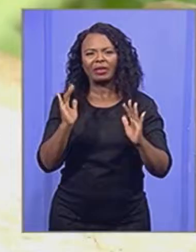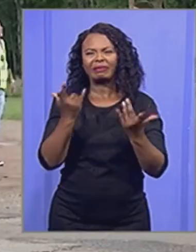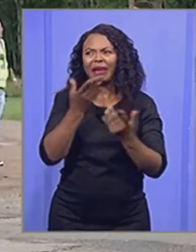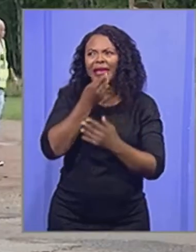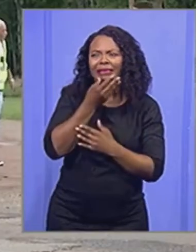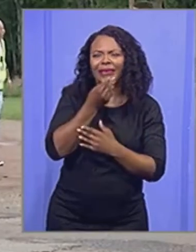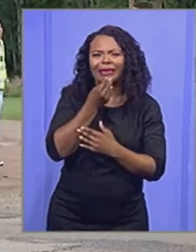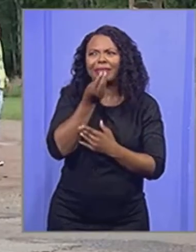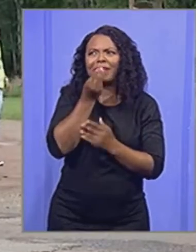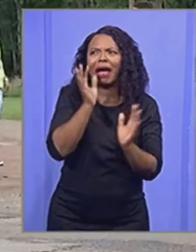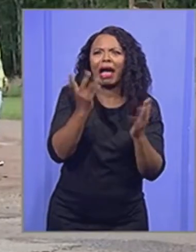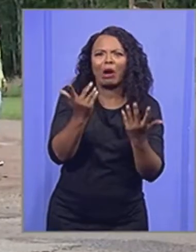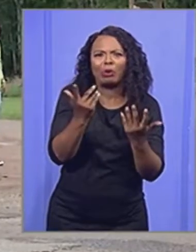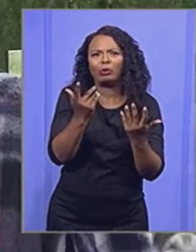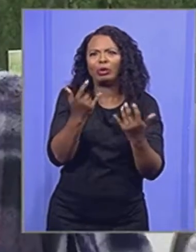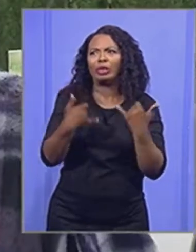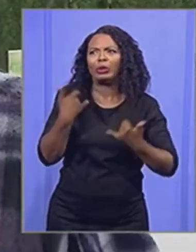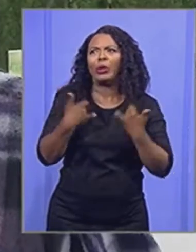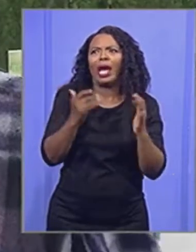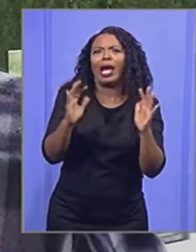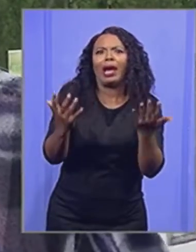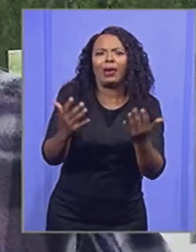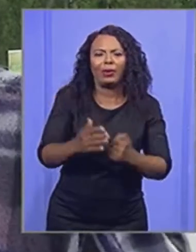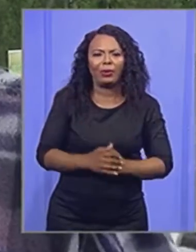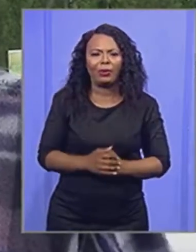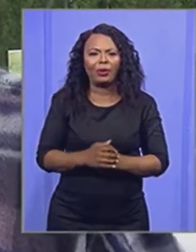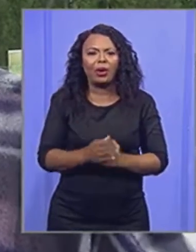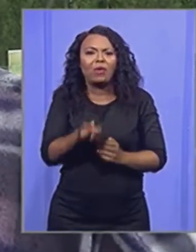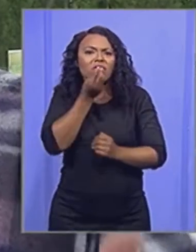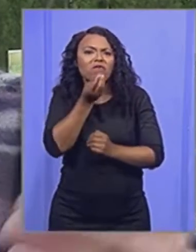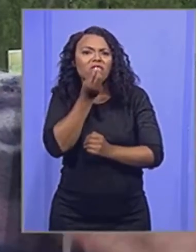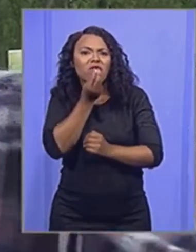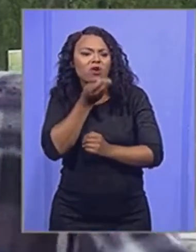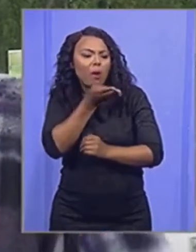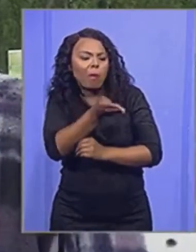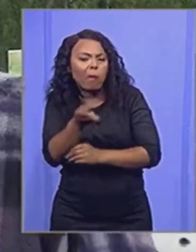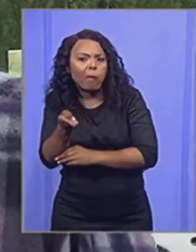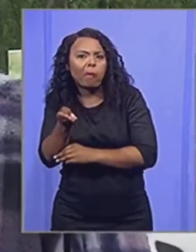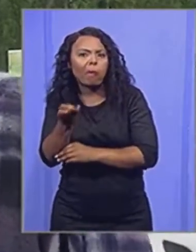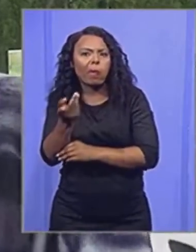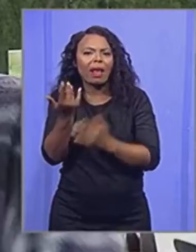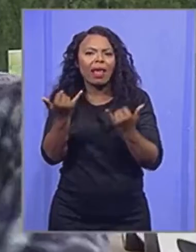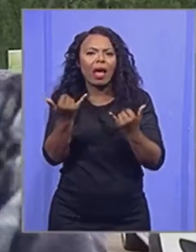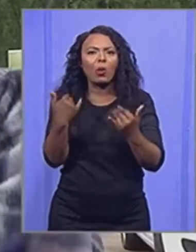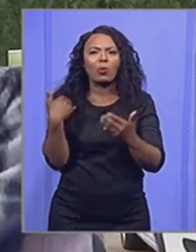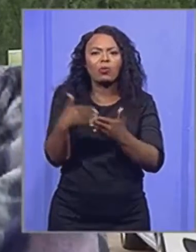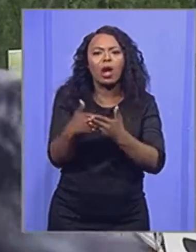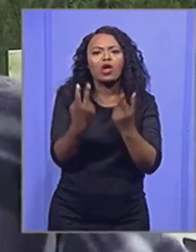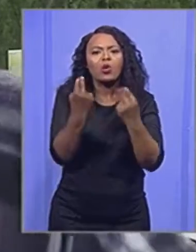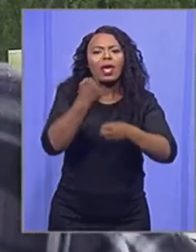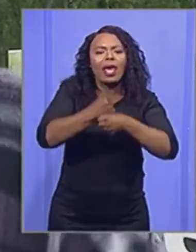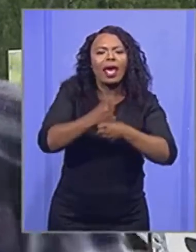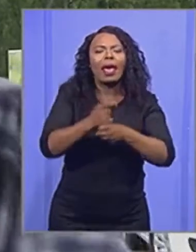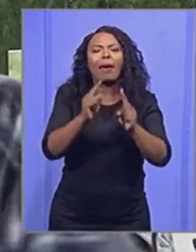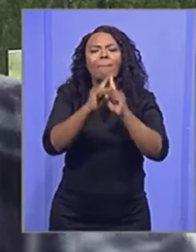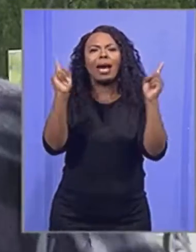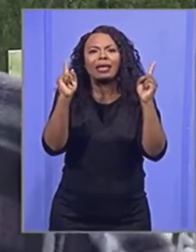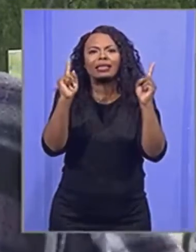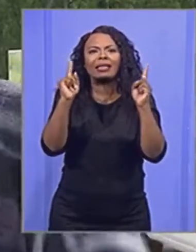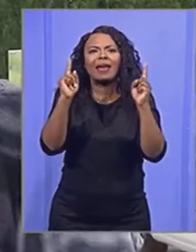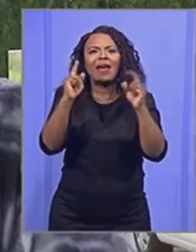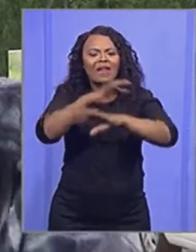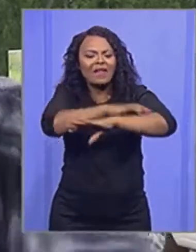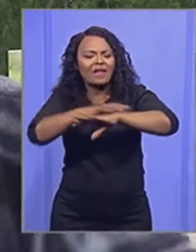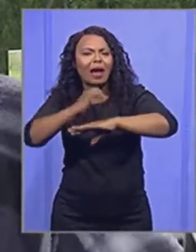lefifing. I went and I bought food so that we've got food until New Year. I've lost every single